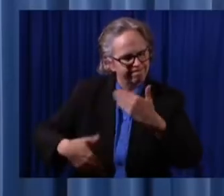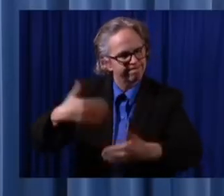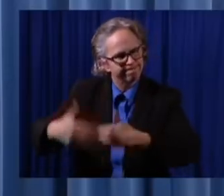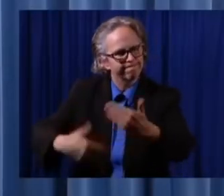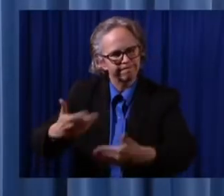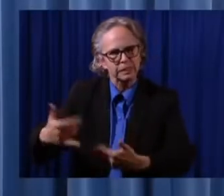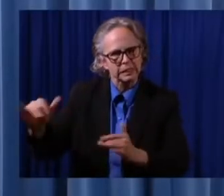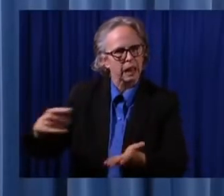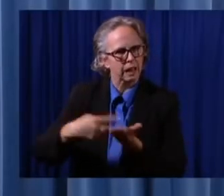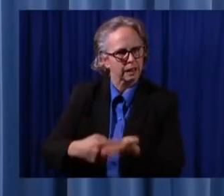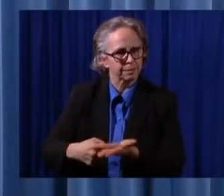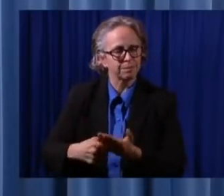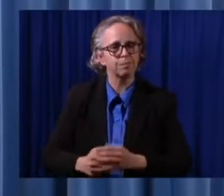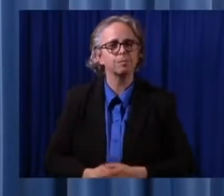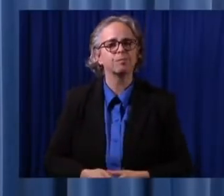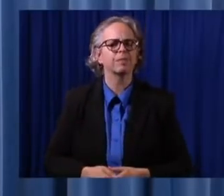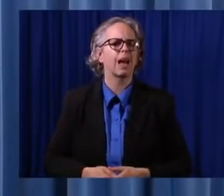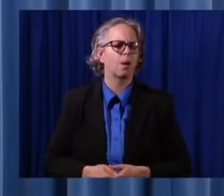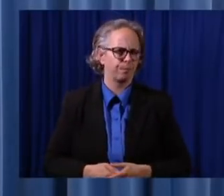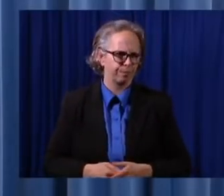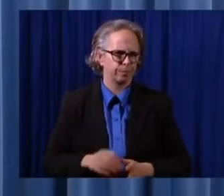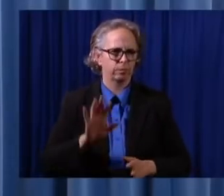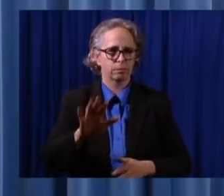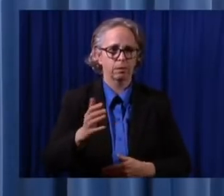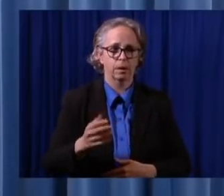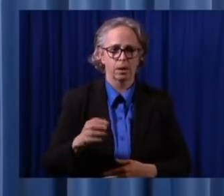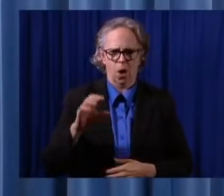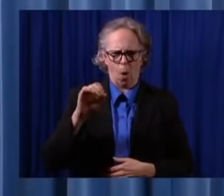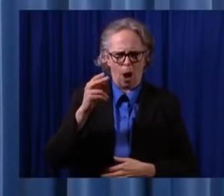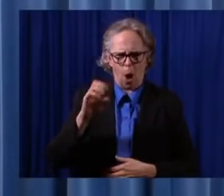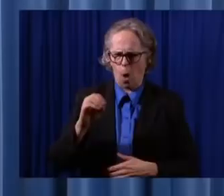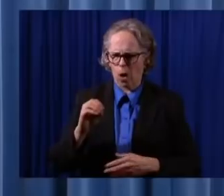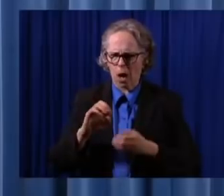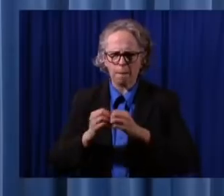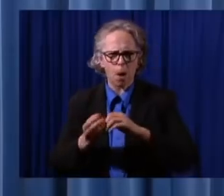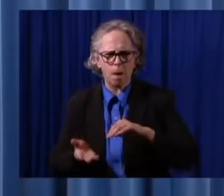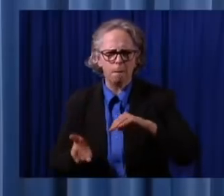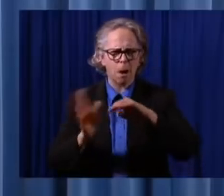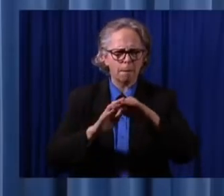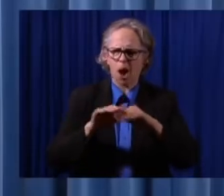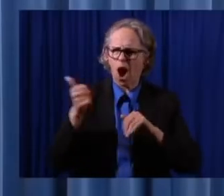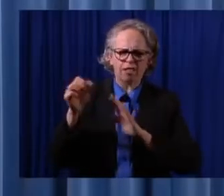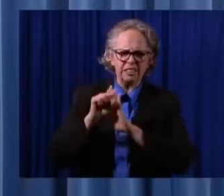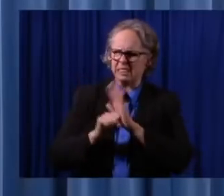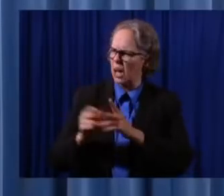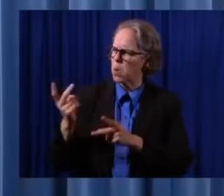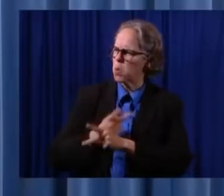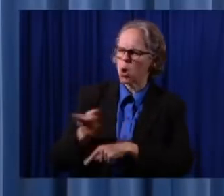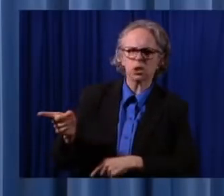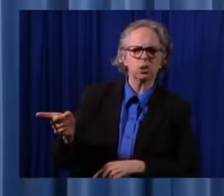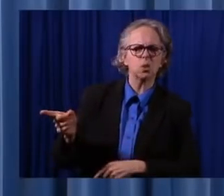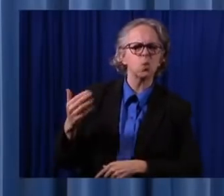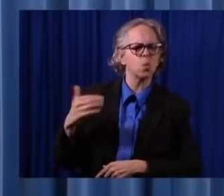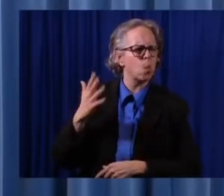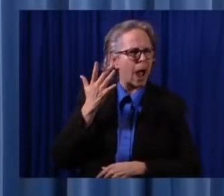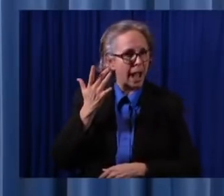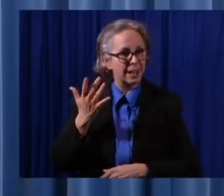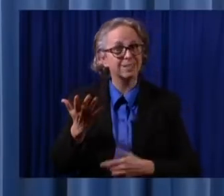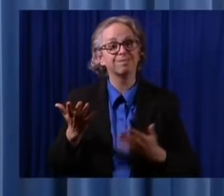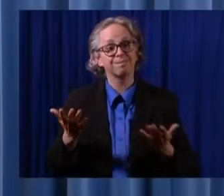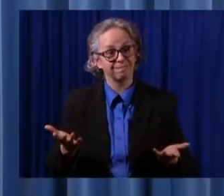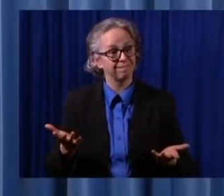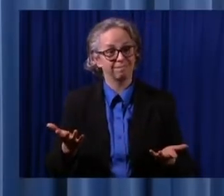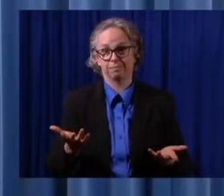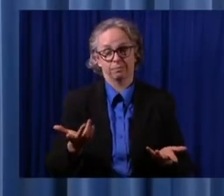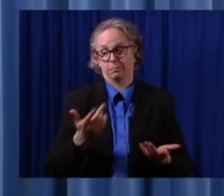why Ohio has not been hit as hard as some other states, it is very complicated, and I do not pretend to